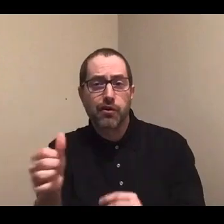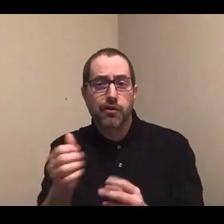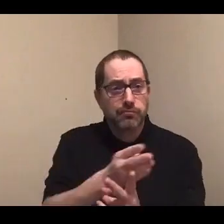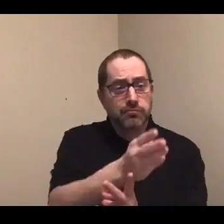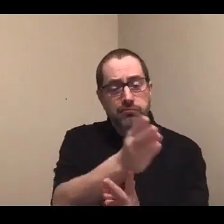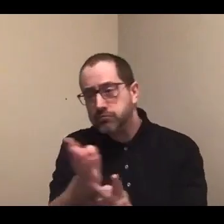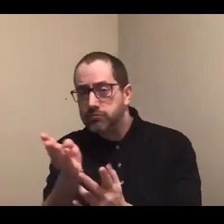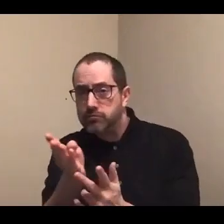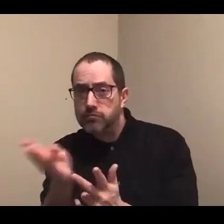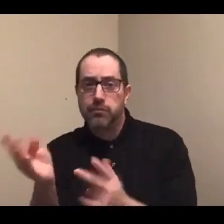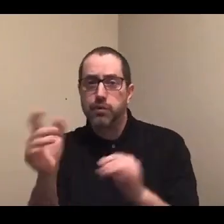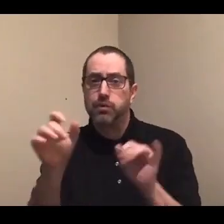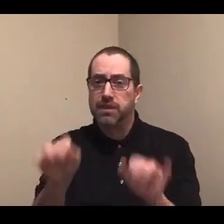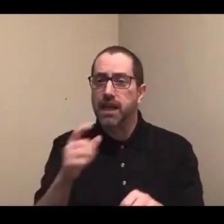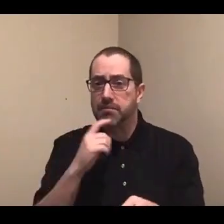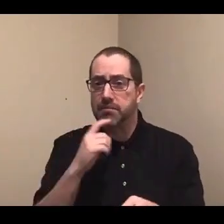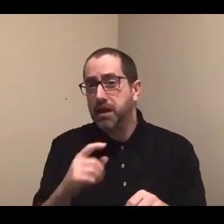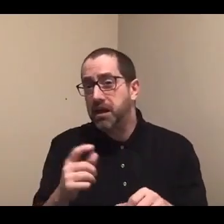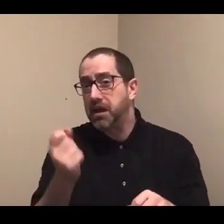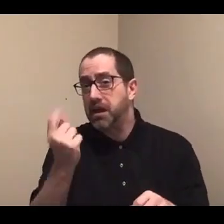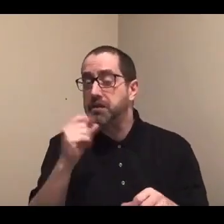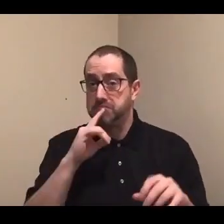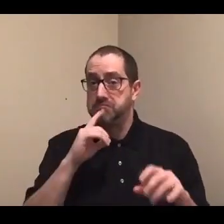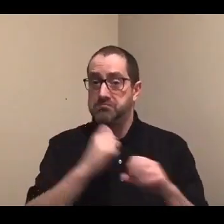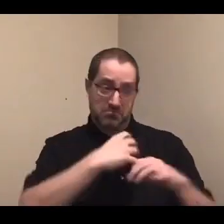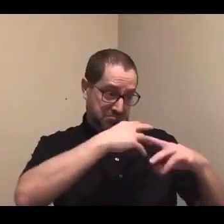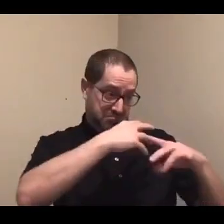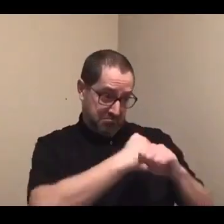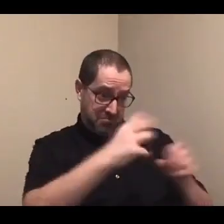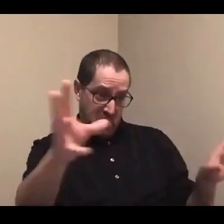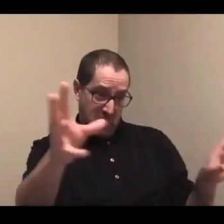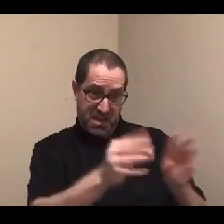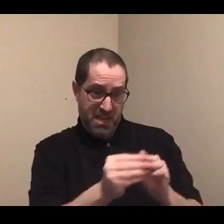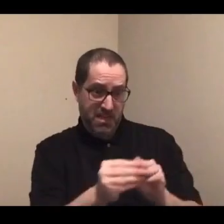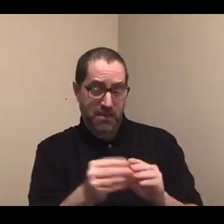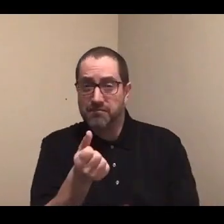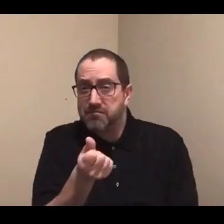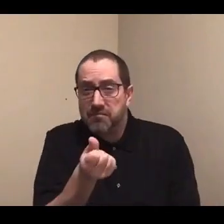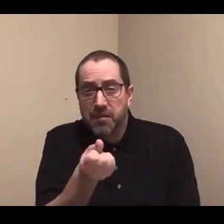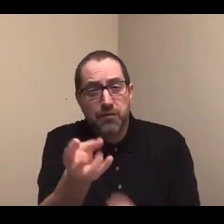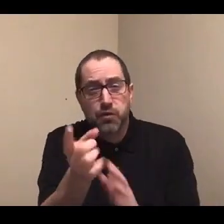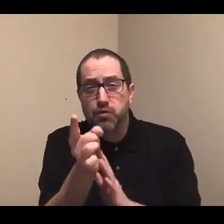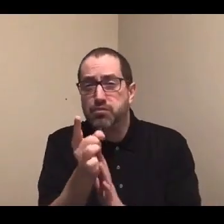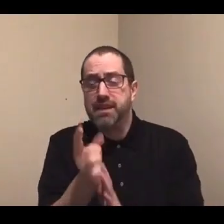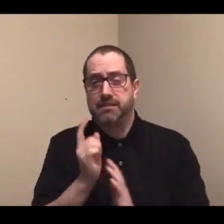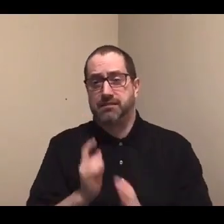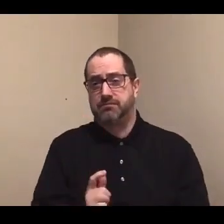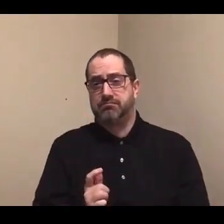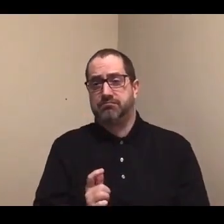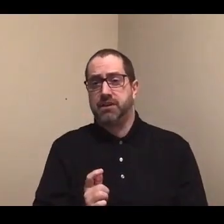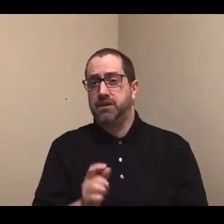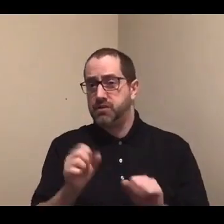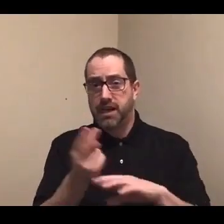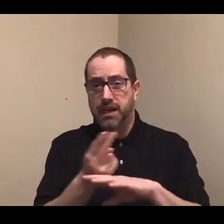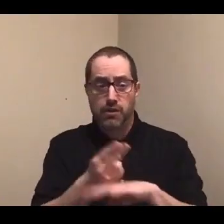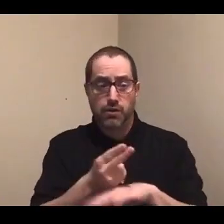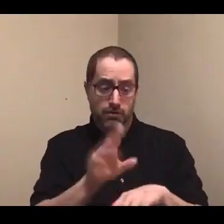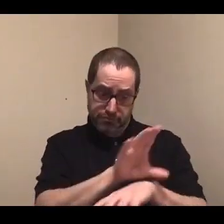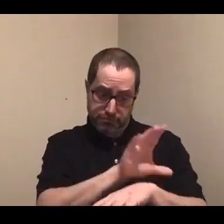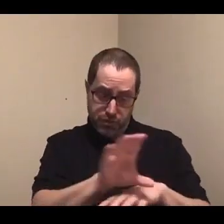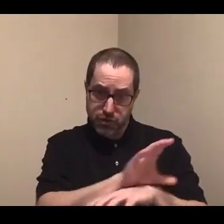entire process should just take you a few quick minutes to book your appointment. You are able to use your computer, your iPad, your